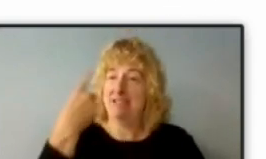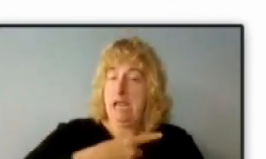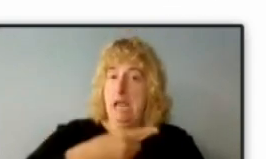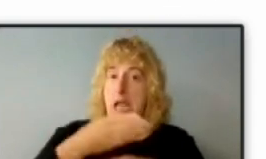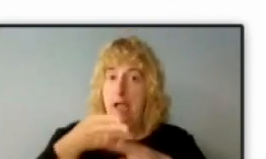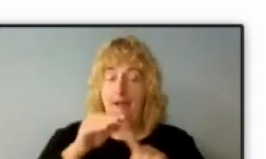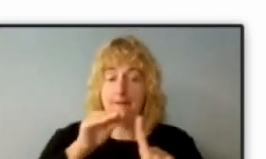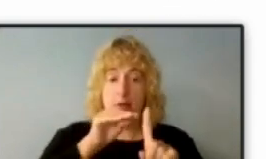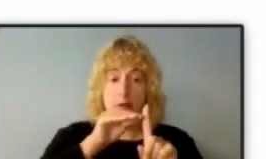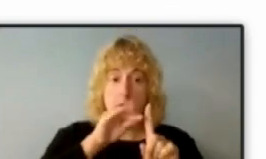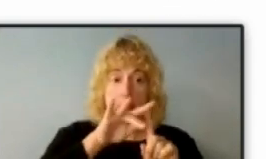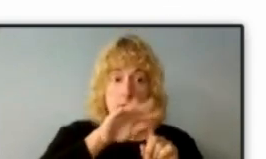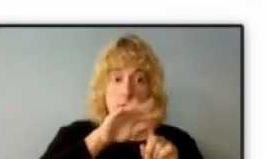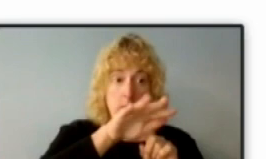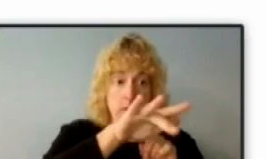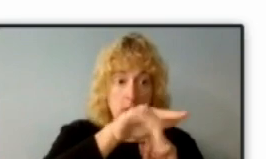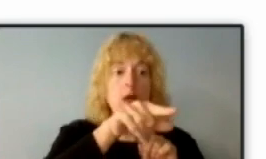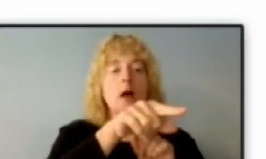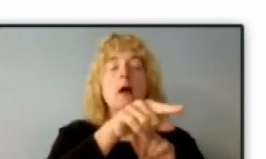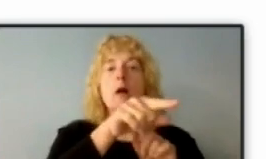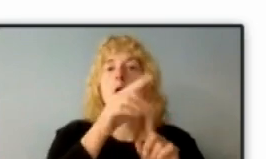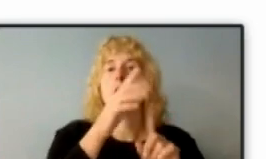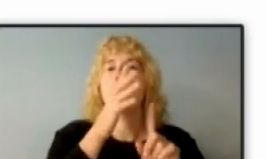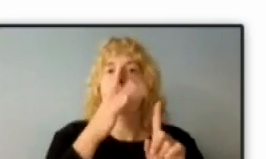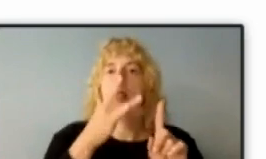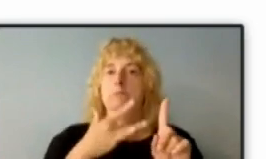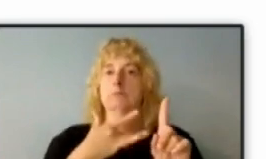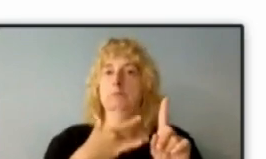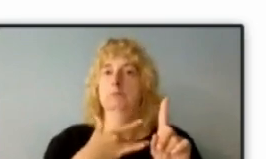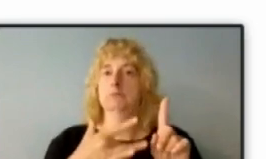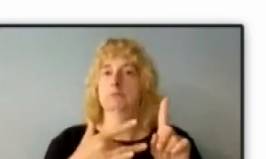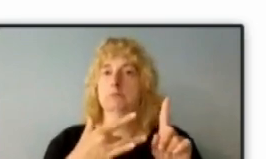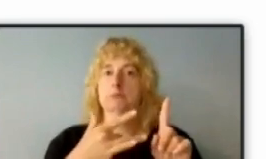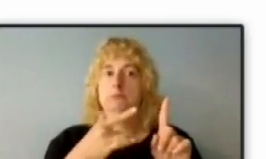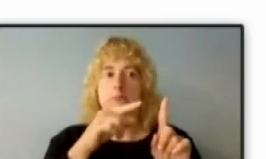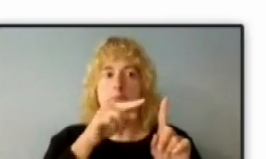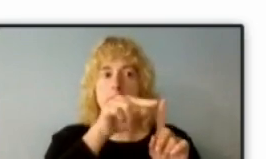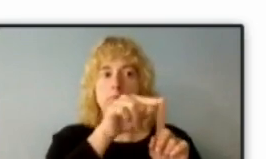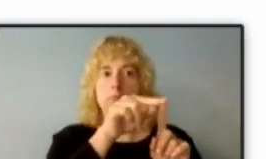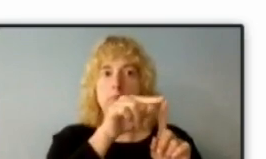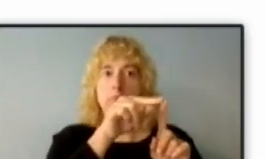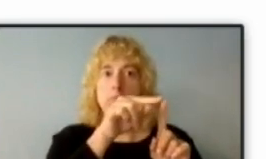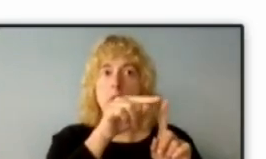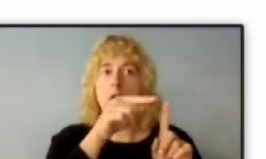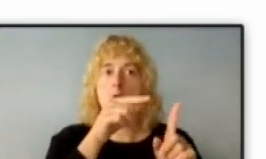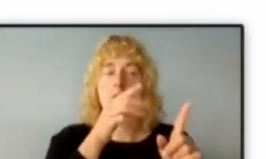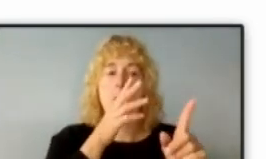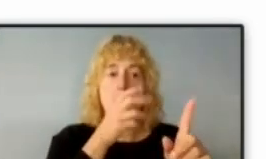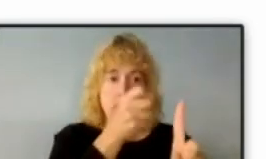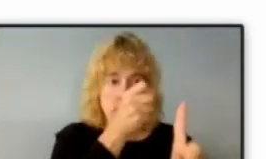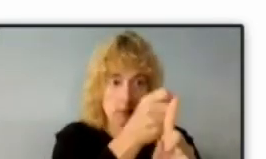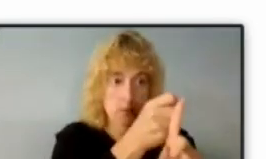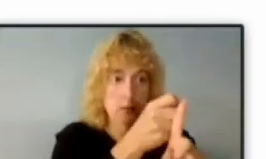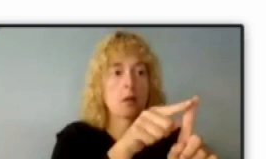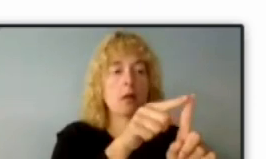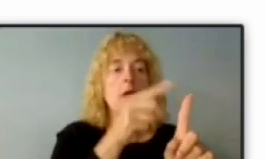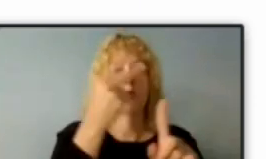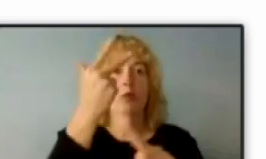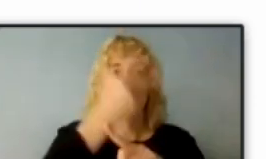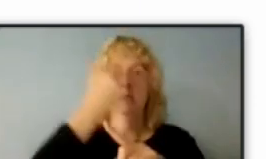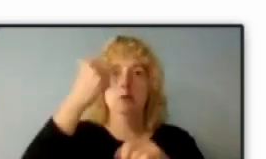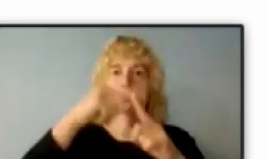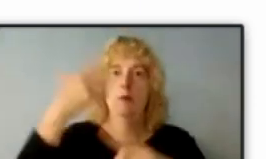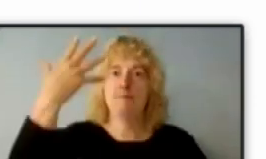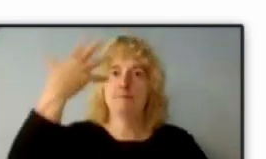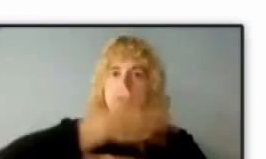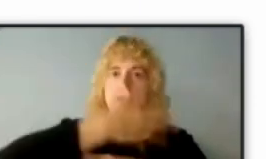a person is most likely to be projecting virus or to have the highest levels of virus that they